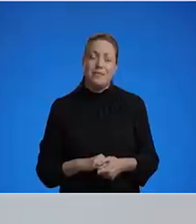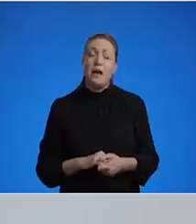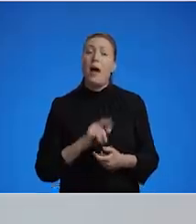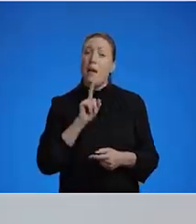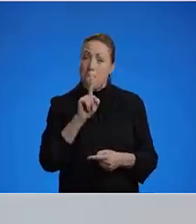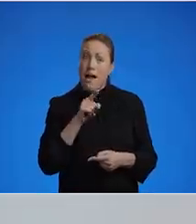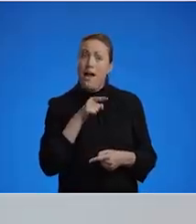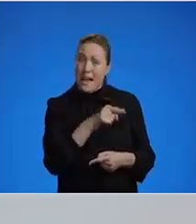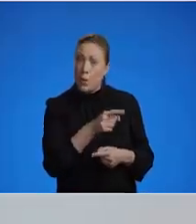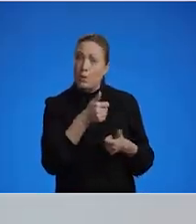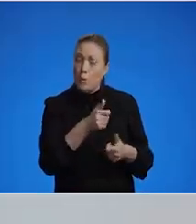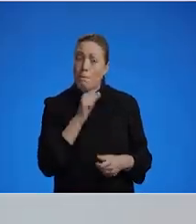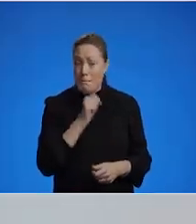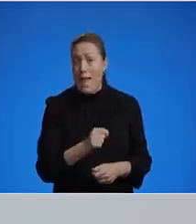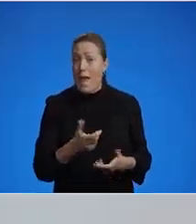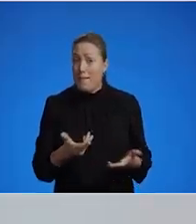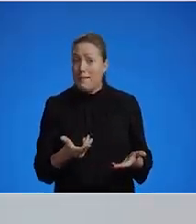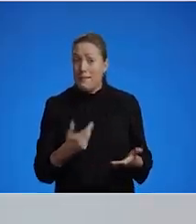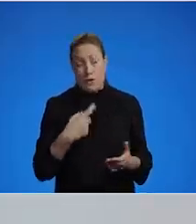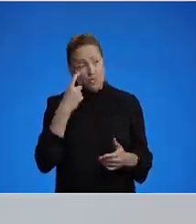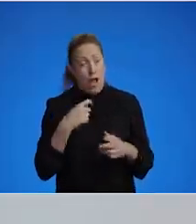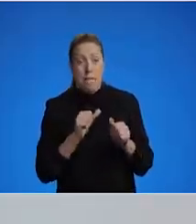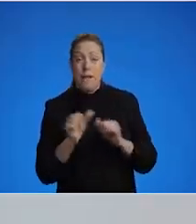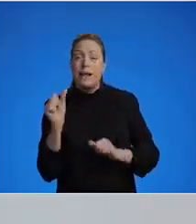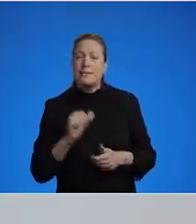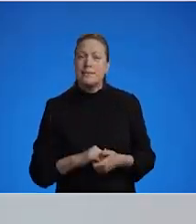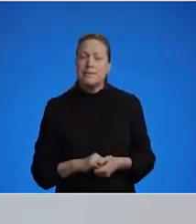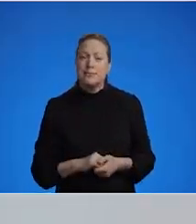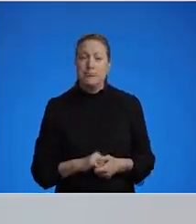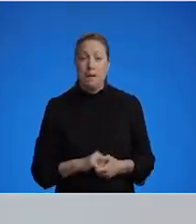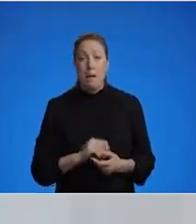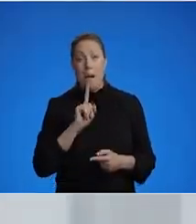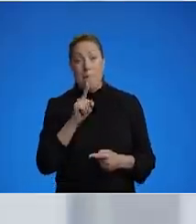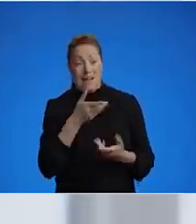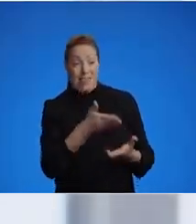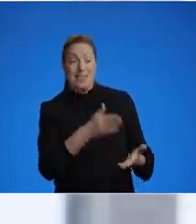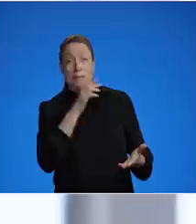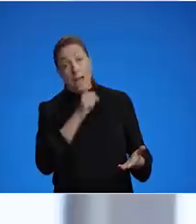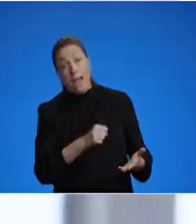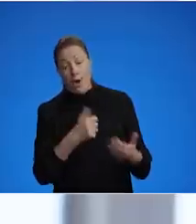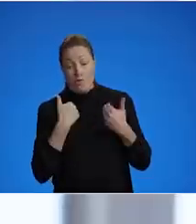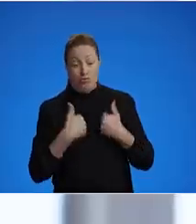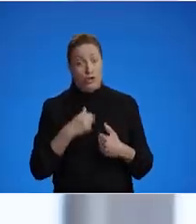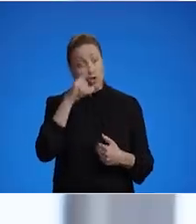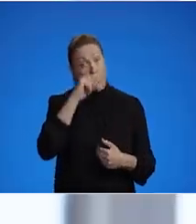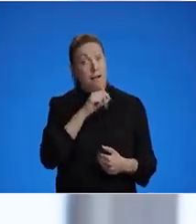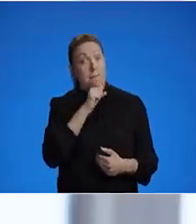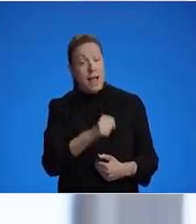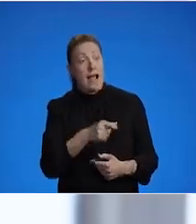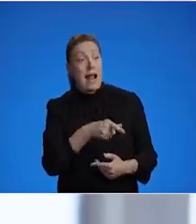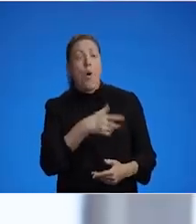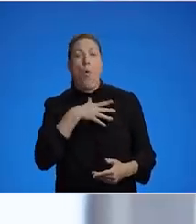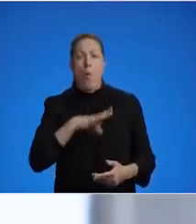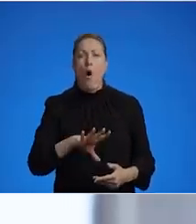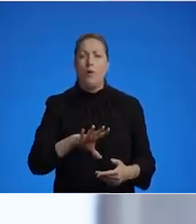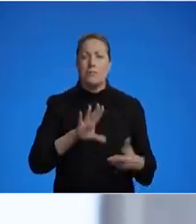without original sin. So, clearly, he was a very, very good man. But here he was, In his